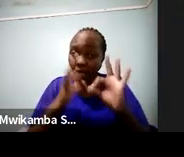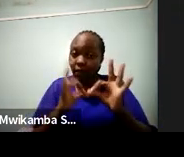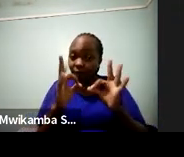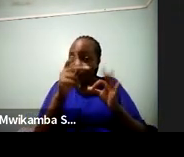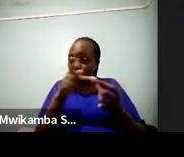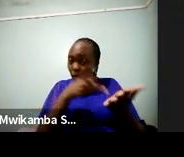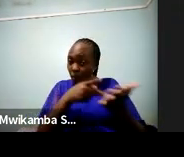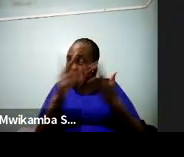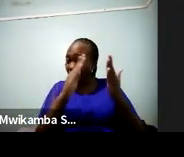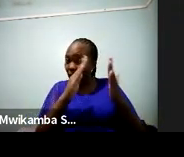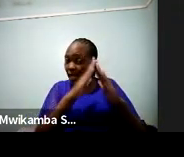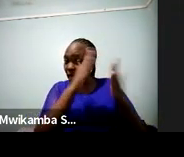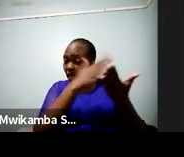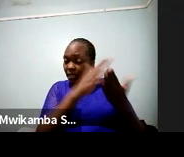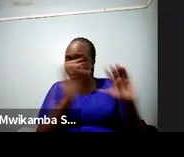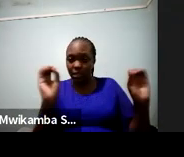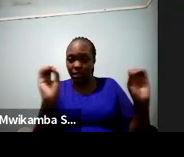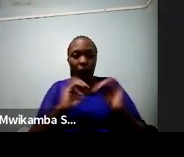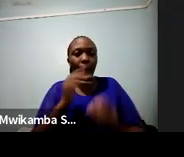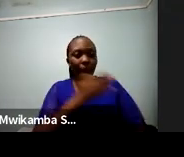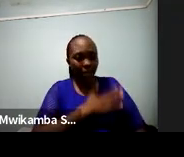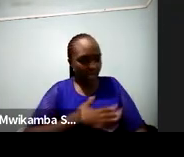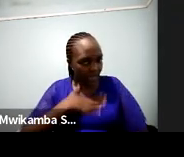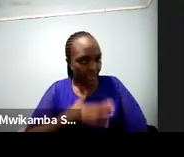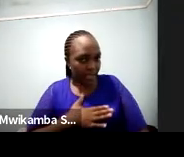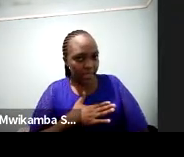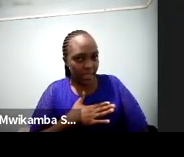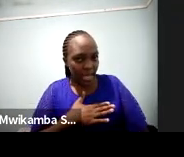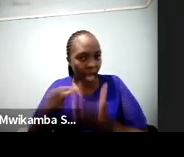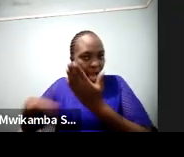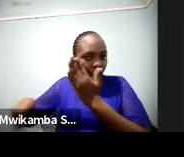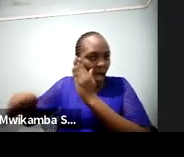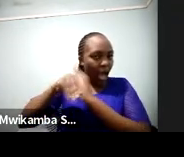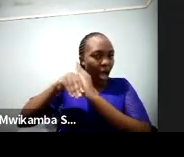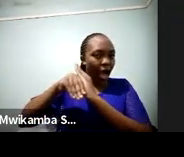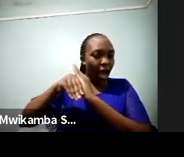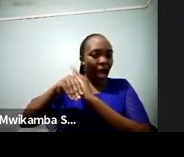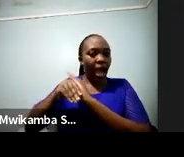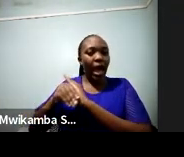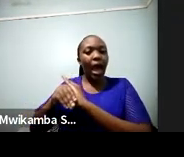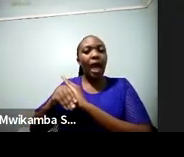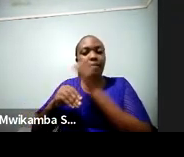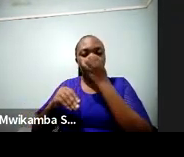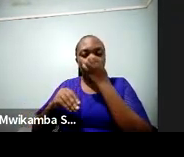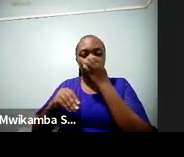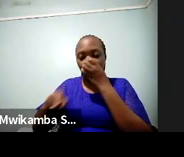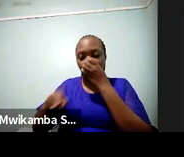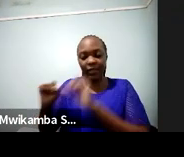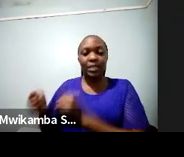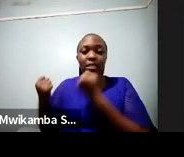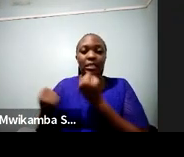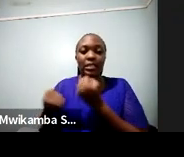Because if you take advantage of the free housing, then you have a better and a quicker payback period or turnaround